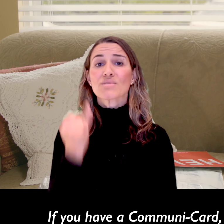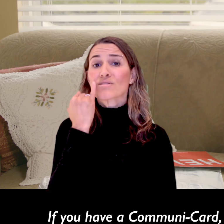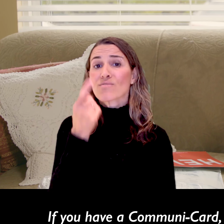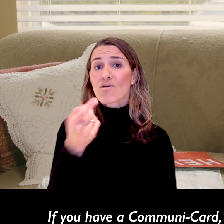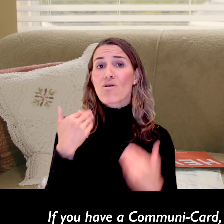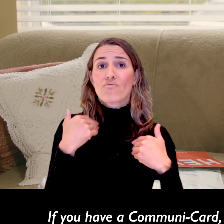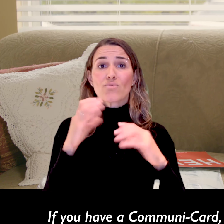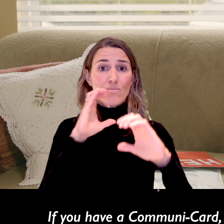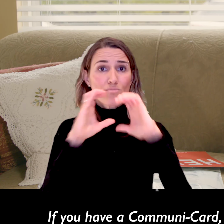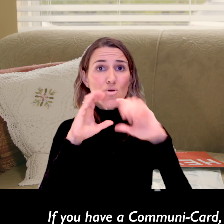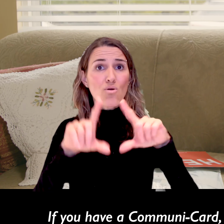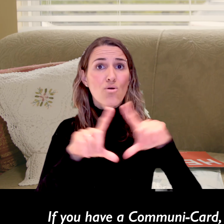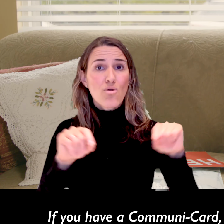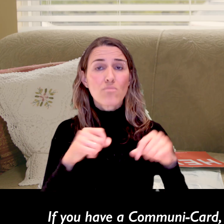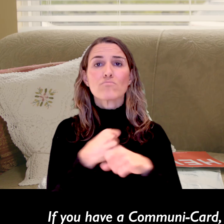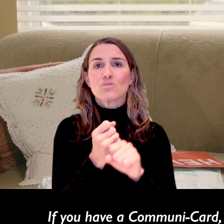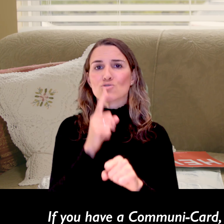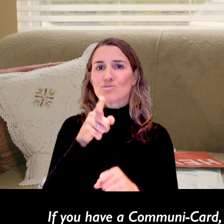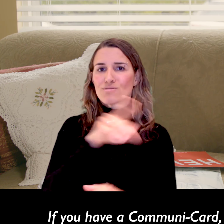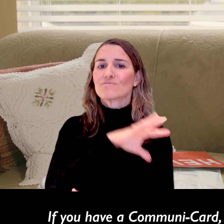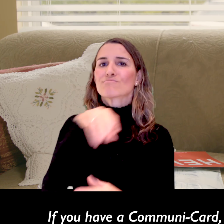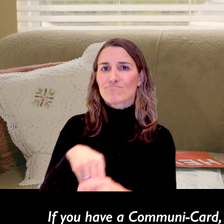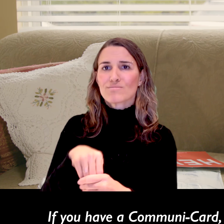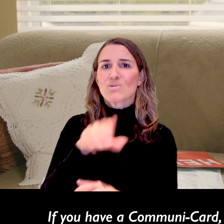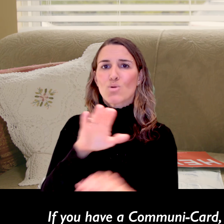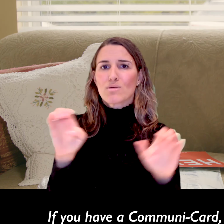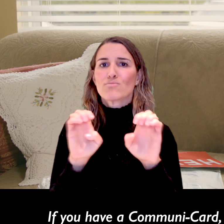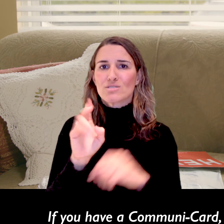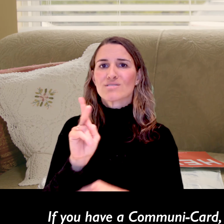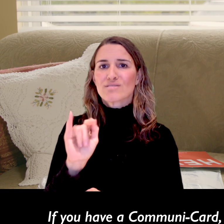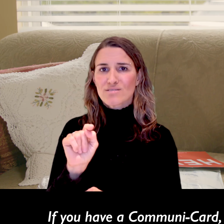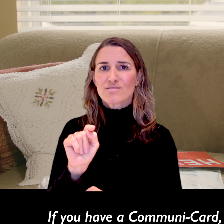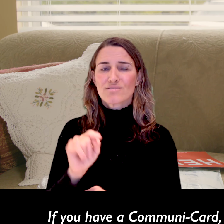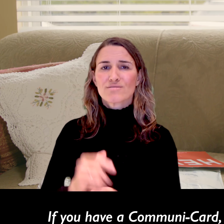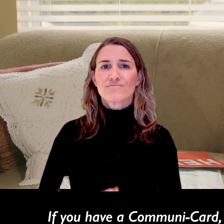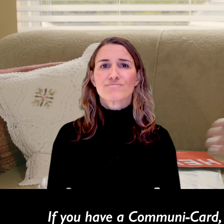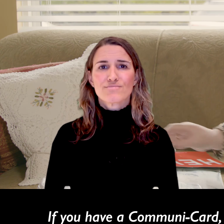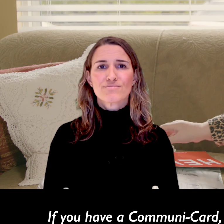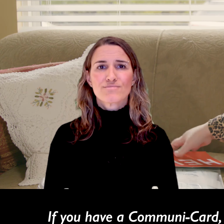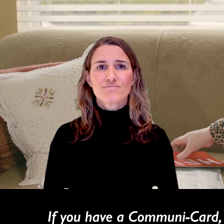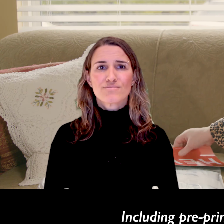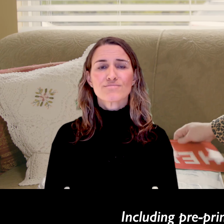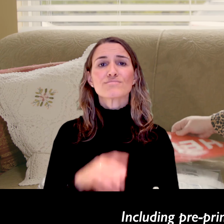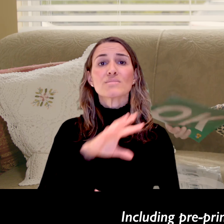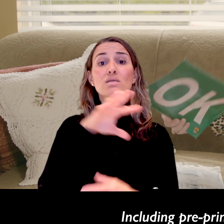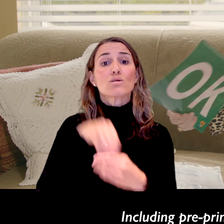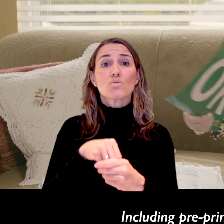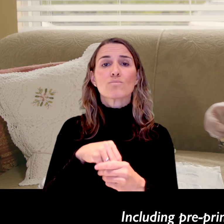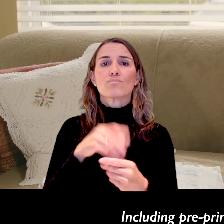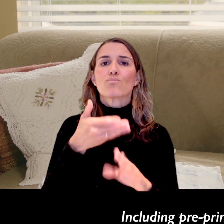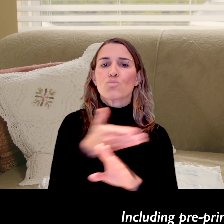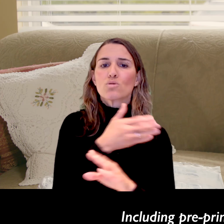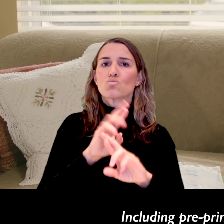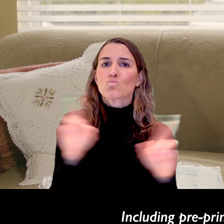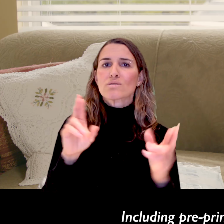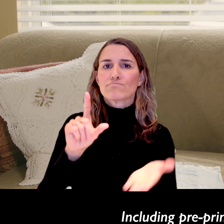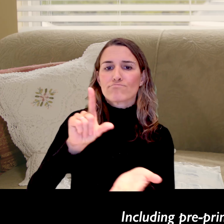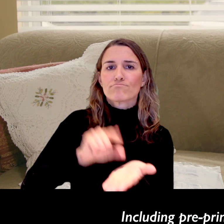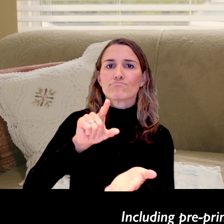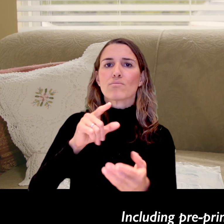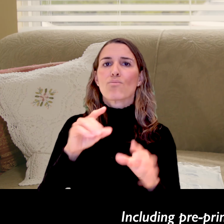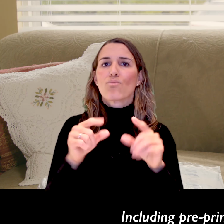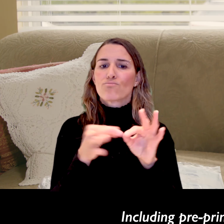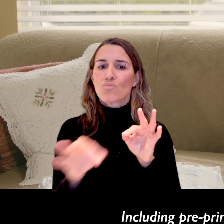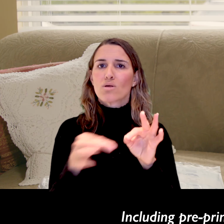And if you have a communicard, make sure you pack that in your emergency kit, including pre-printed